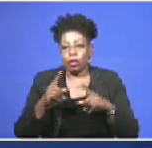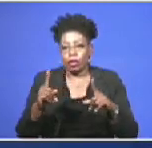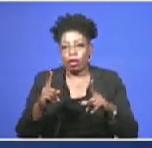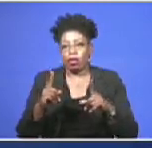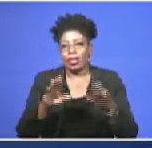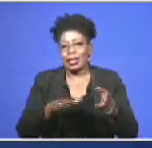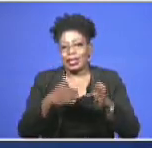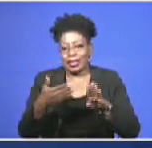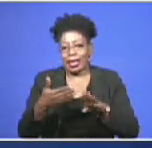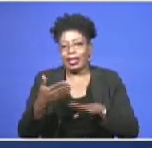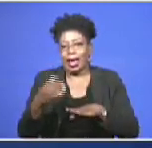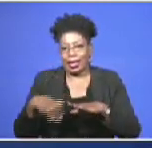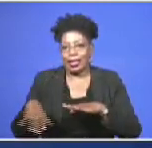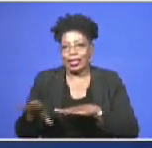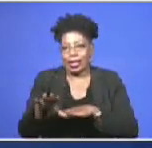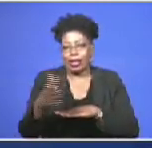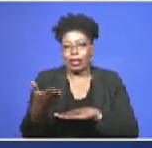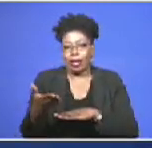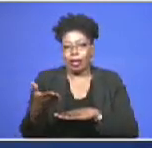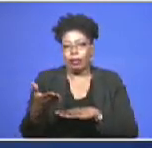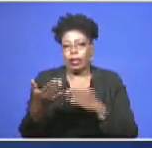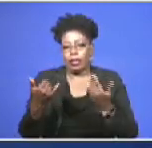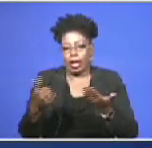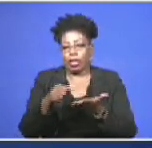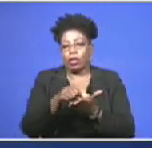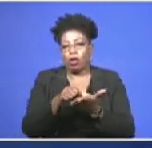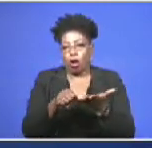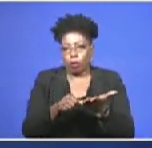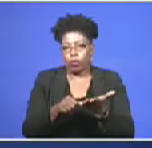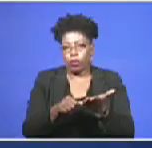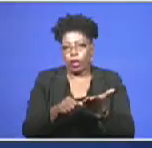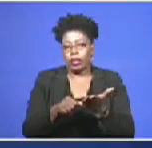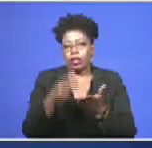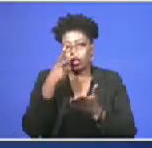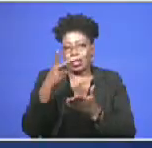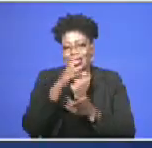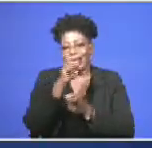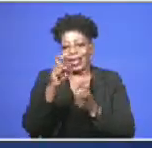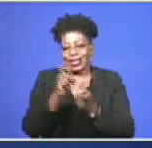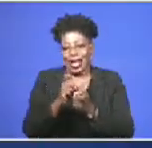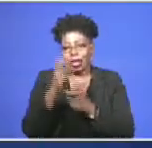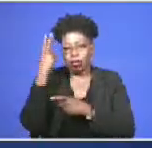dead on the scene. An autopsy will now be performed to determine the exact cause of death.